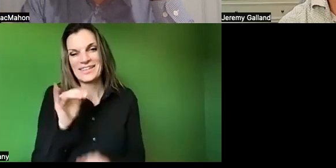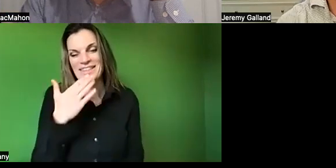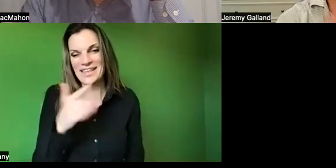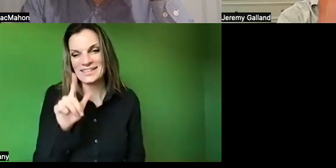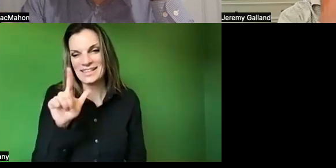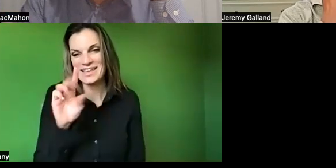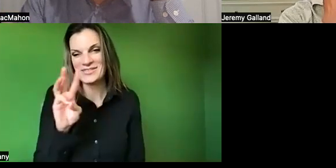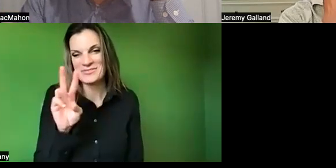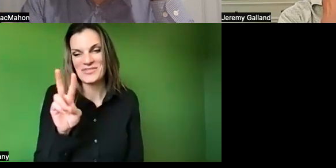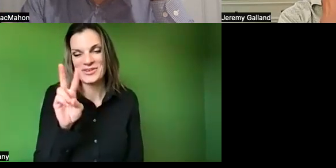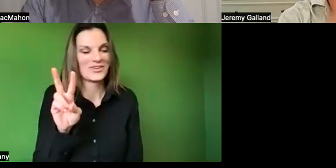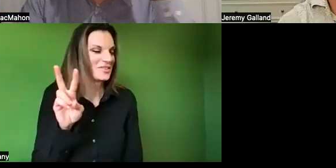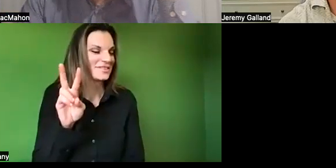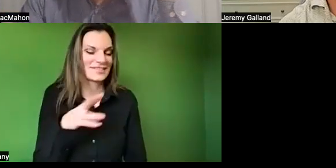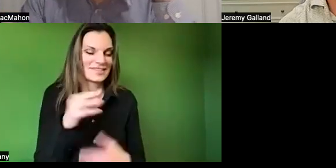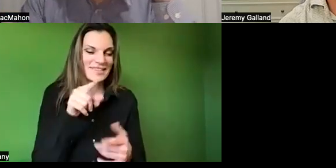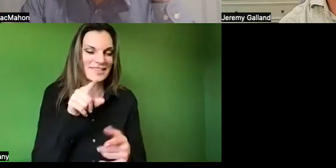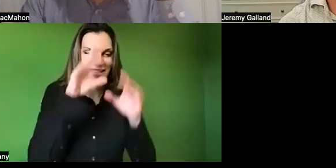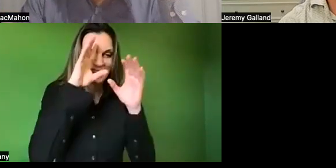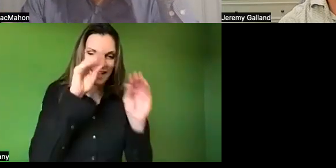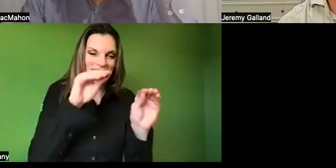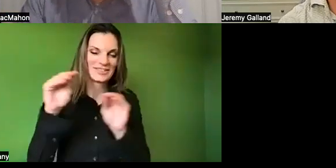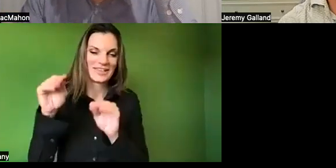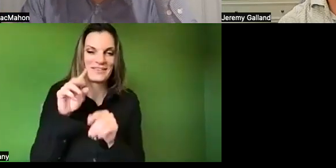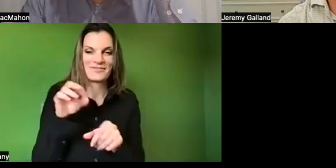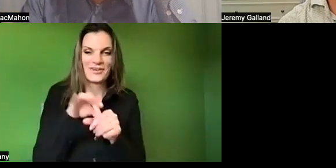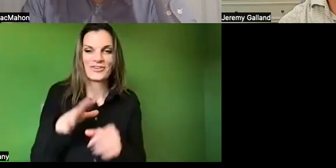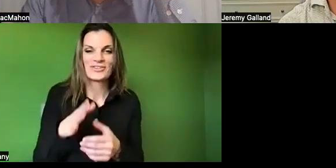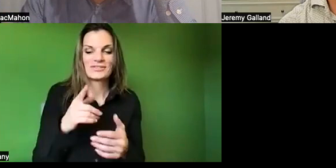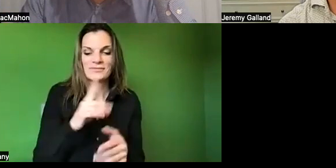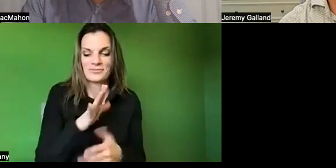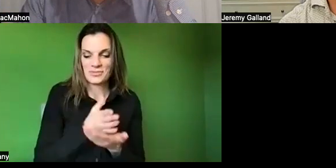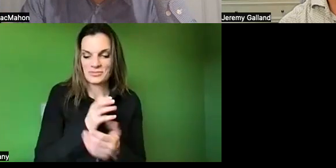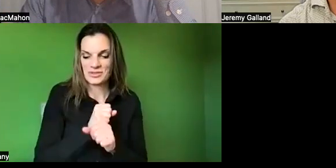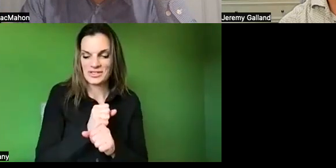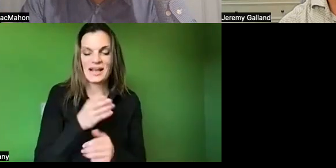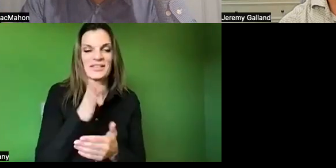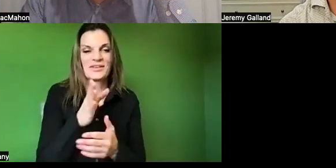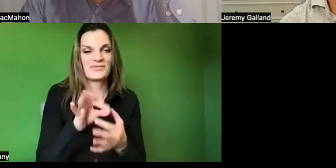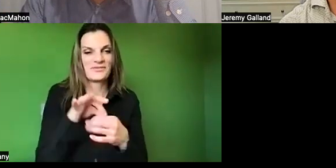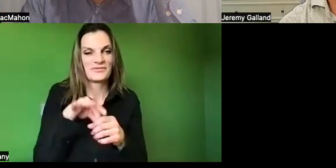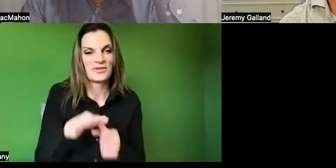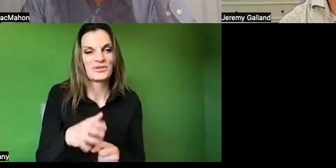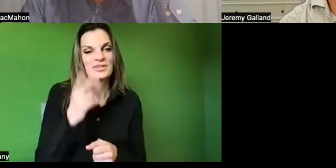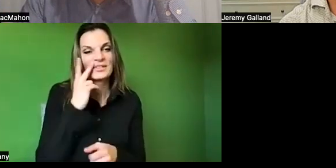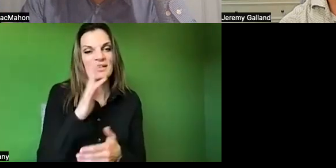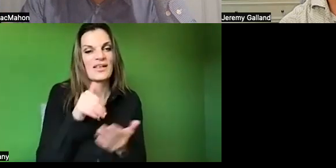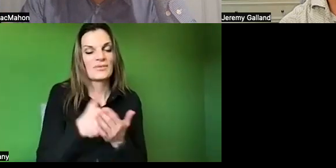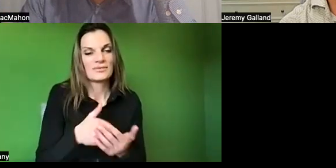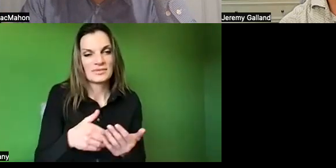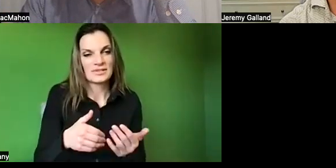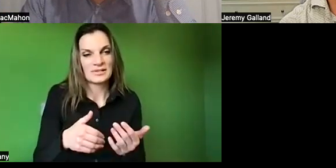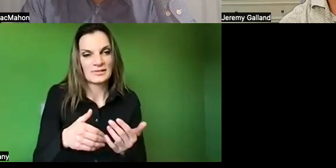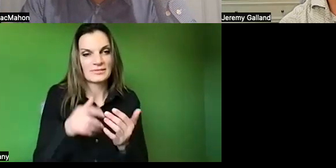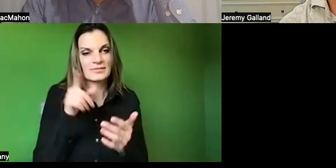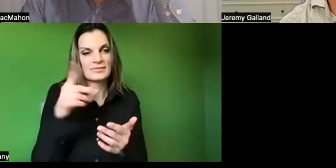Women Voters registers new voters to educate voters on issues, protects their right to vote. Your local league is made up of engaged volunteers, and anyone